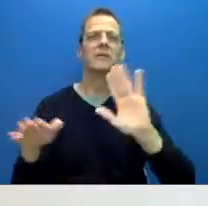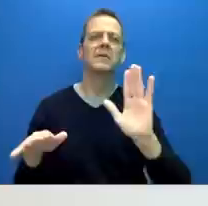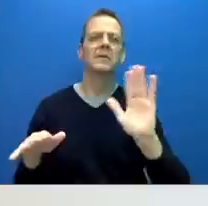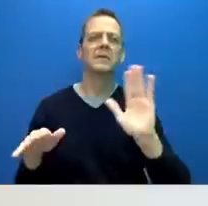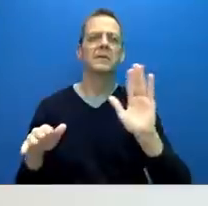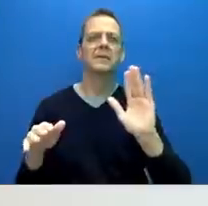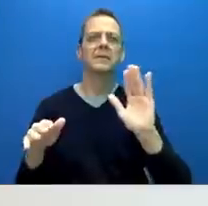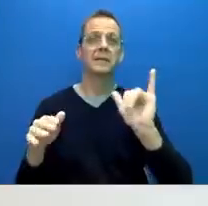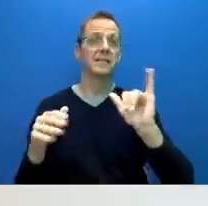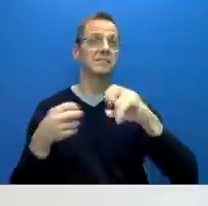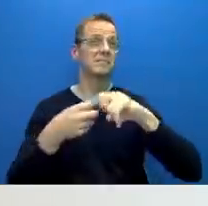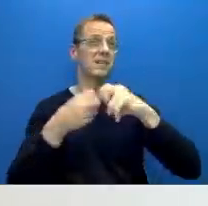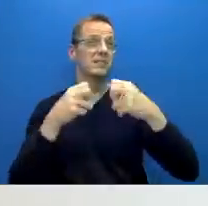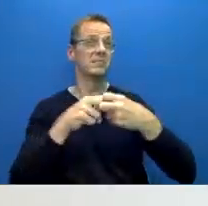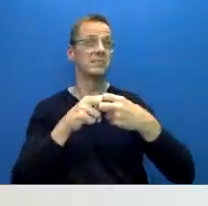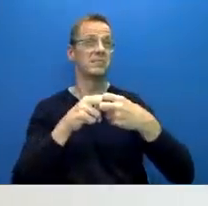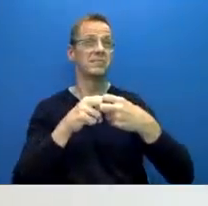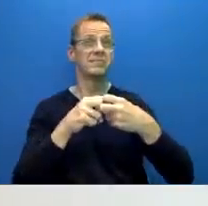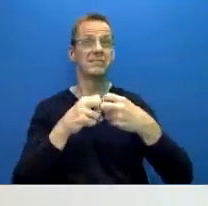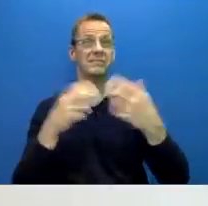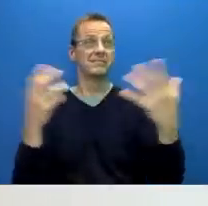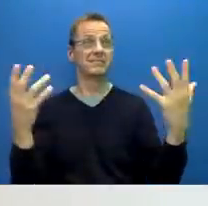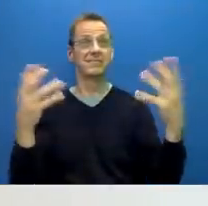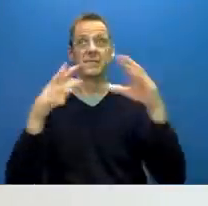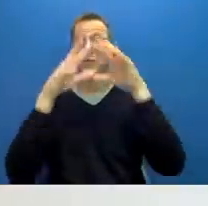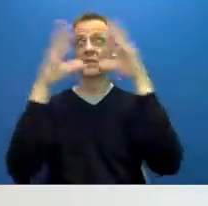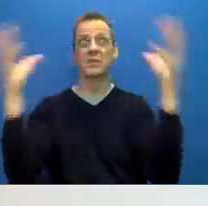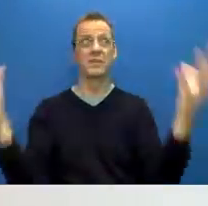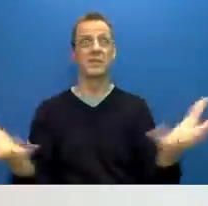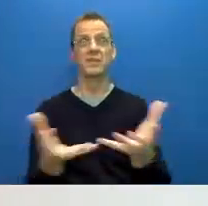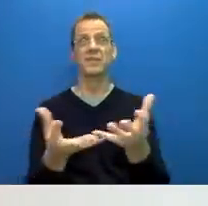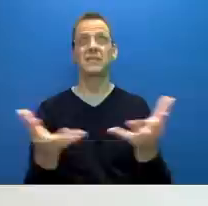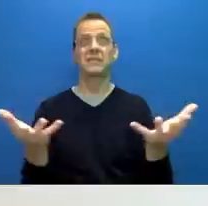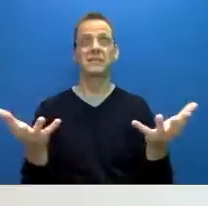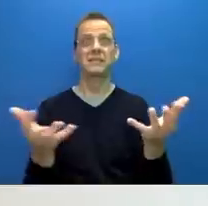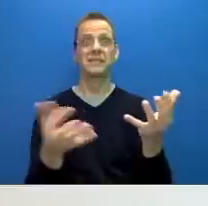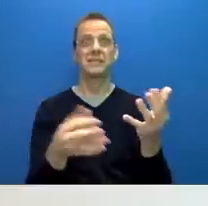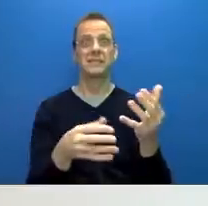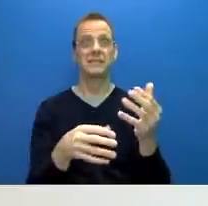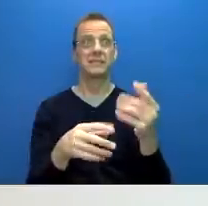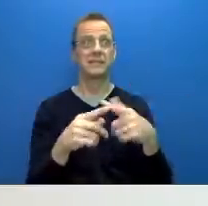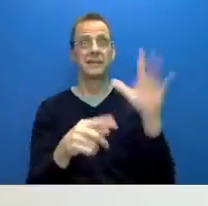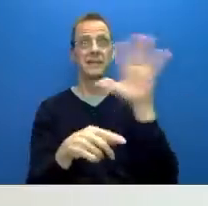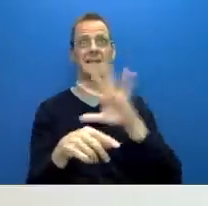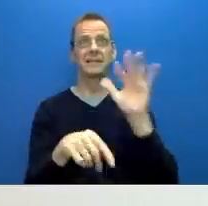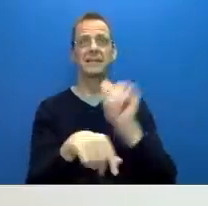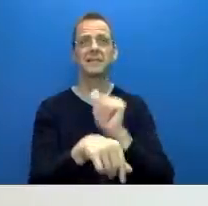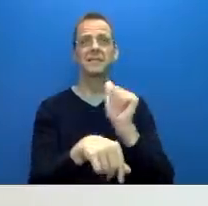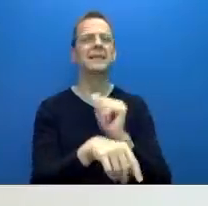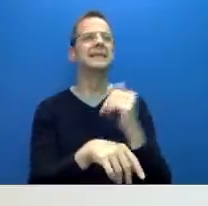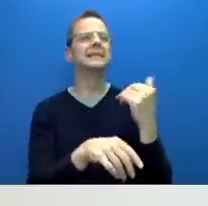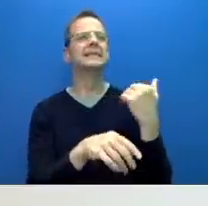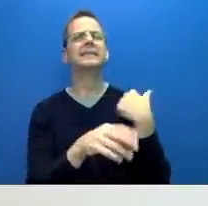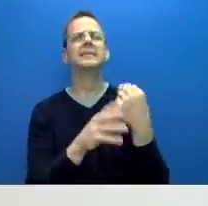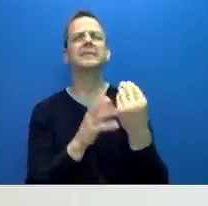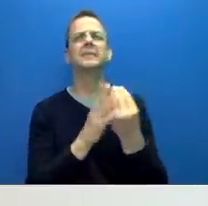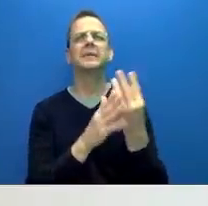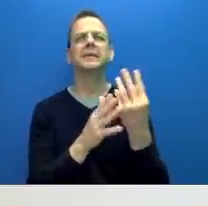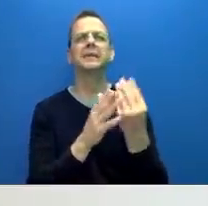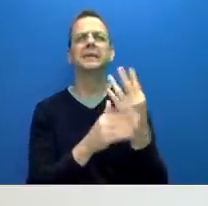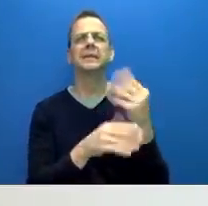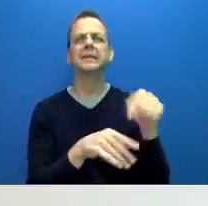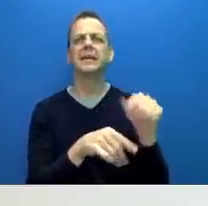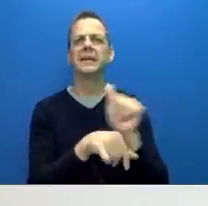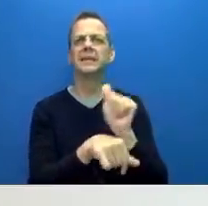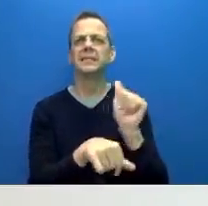including in Alberta. I believe as of spring, there had been a count of about 50 children in Alberta who